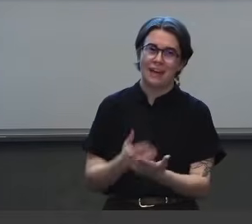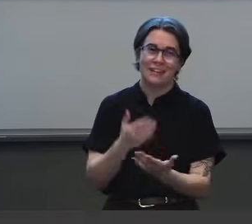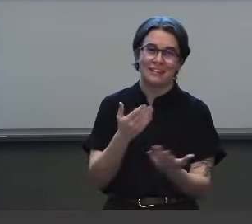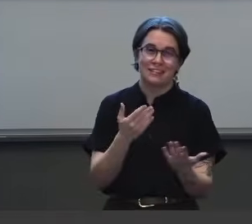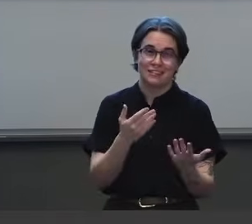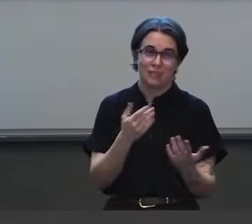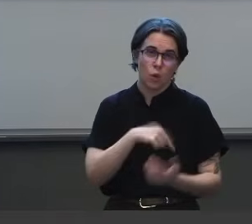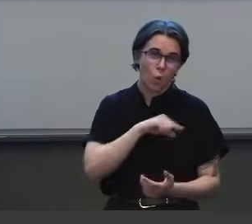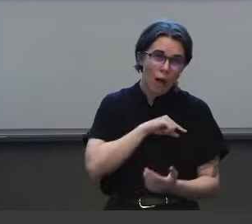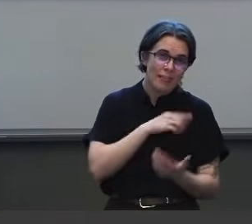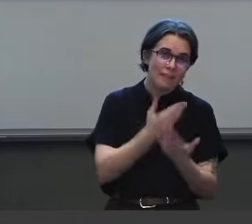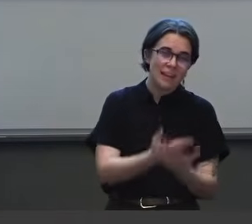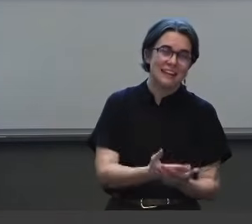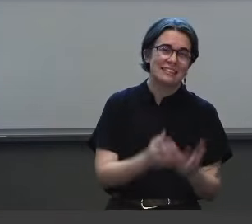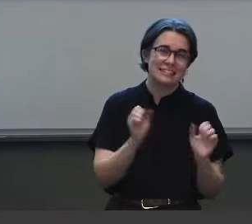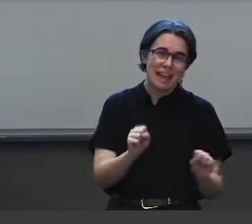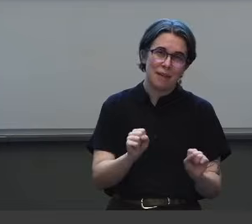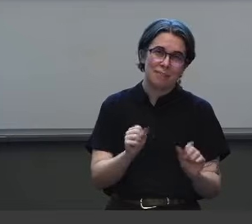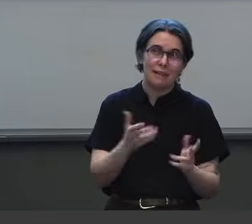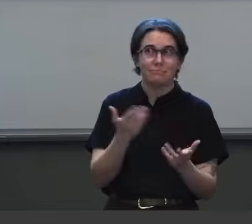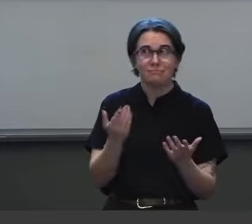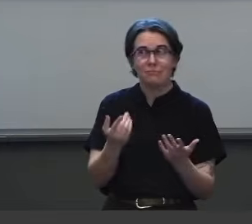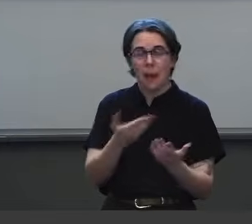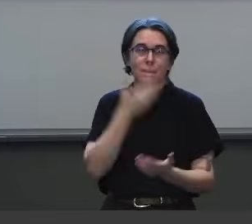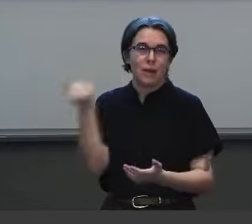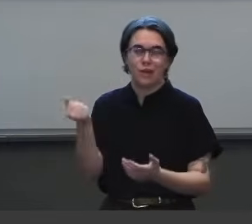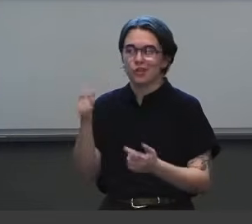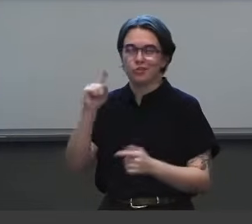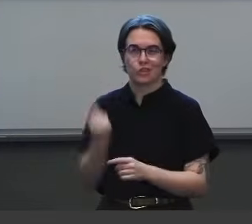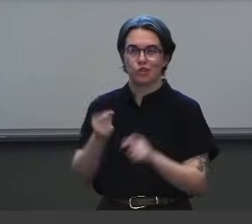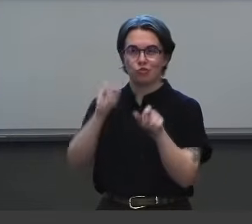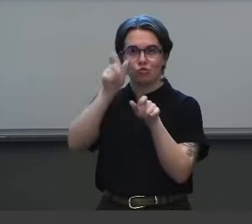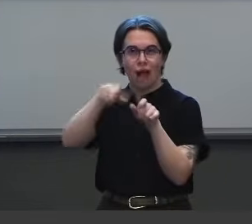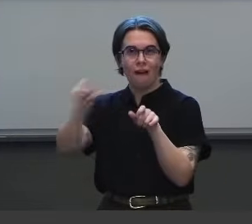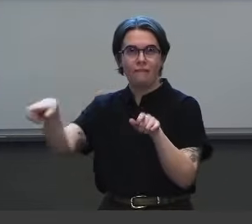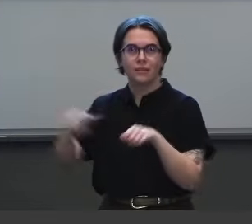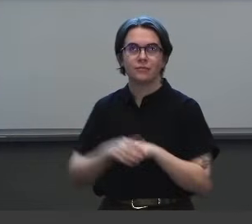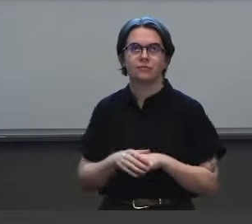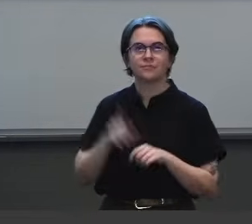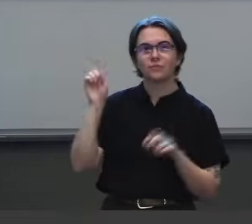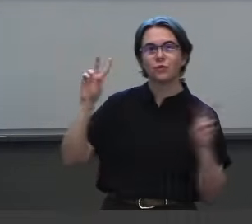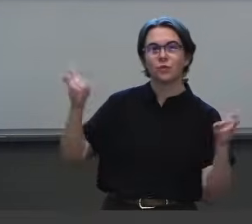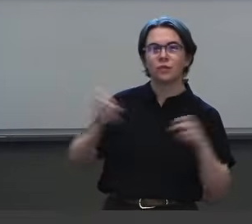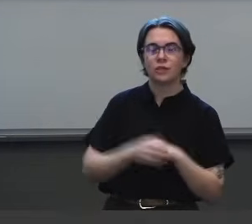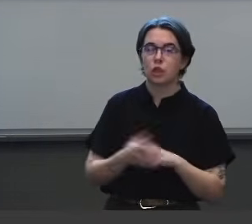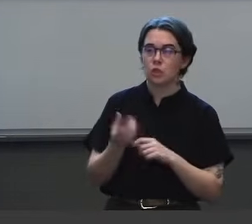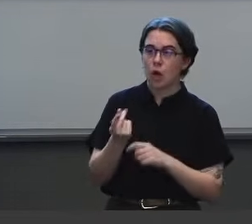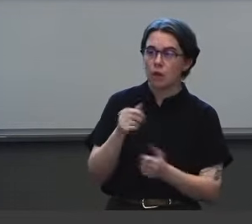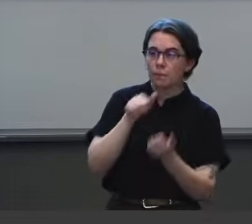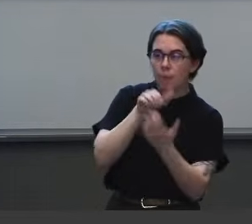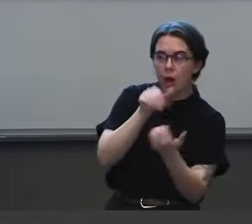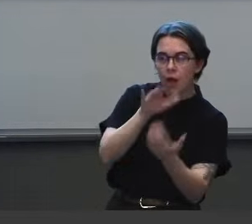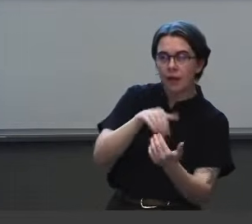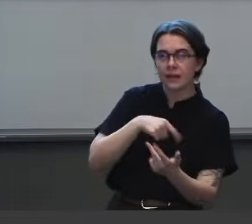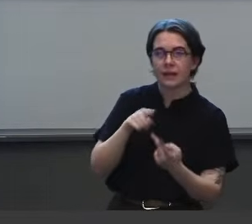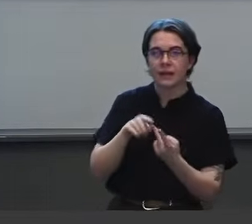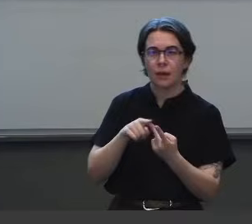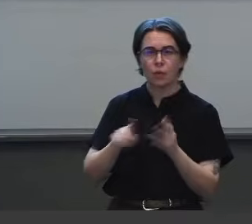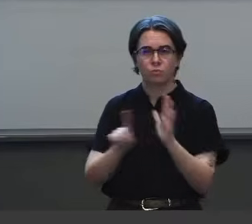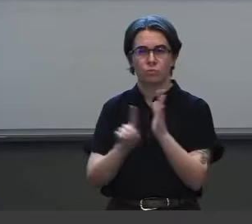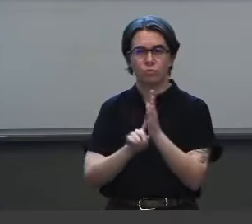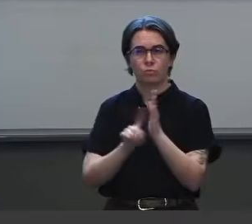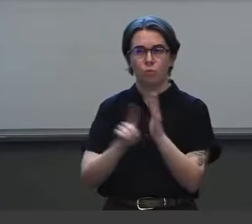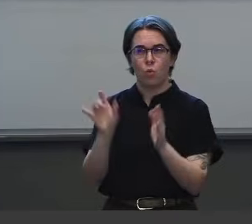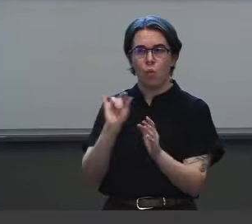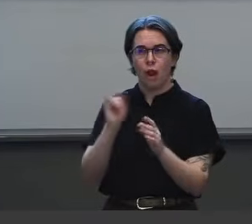graphs. So here's some caregiver quotes. He says that dogs barking, buzzers, and crowded areas that are loud